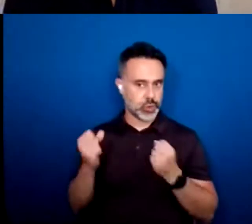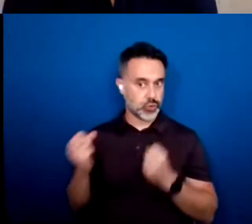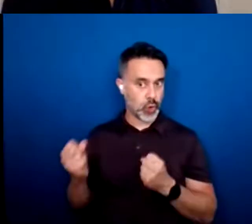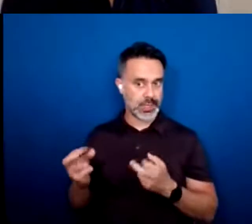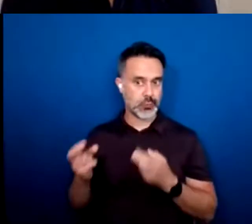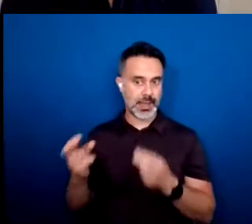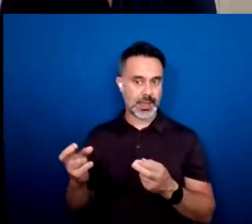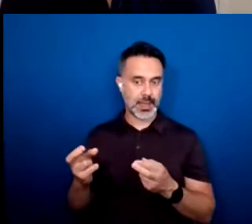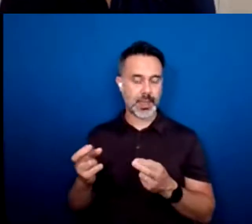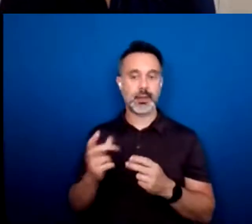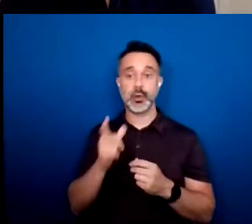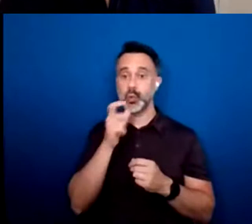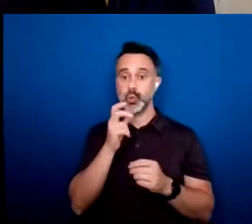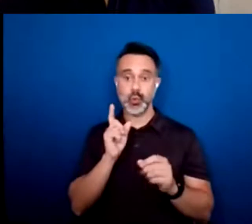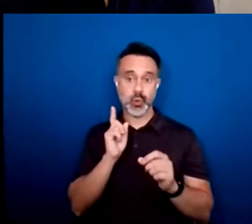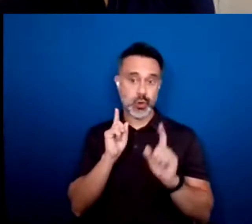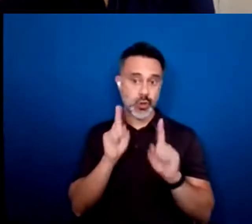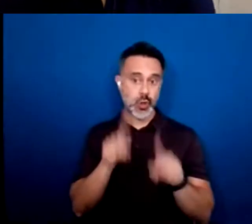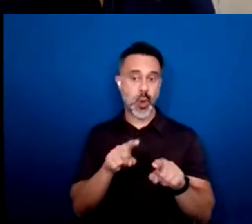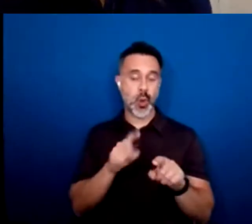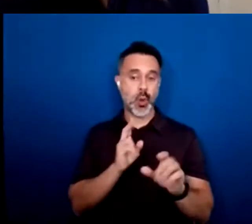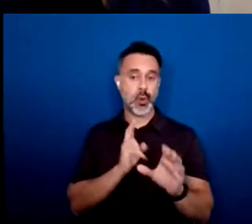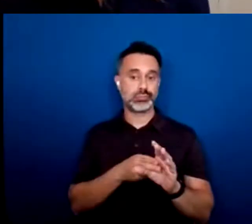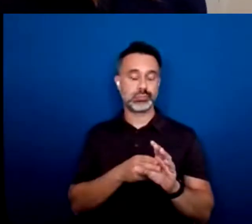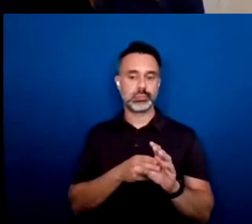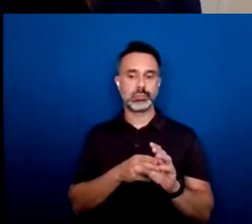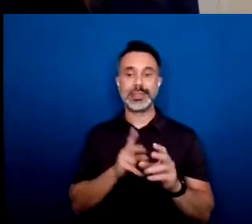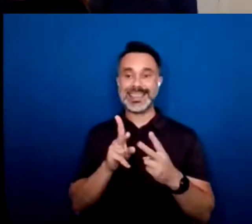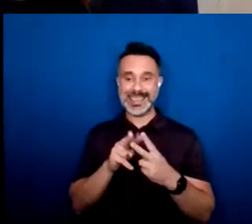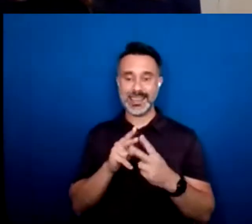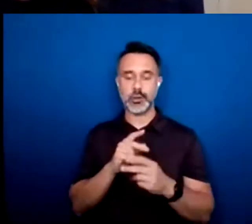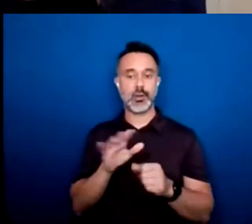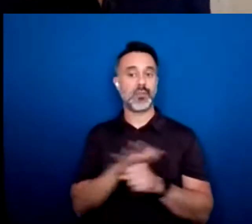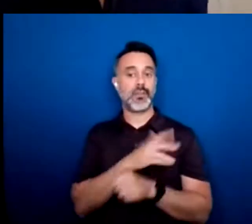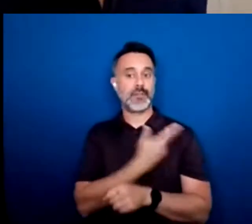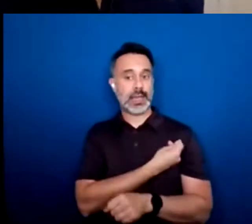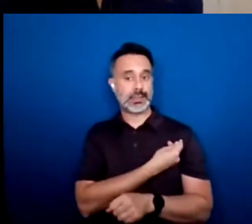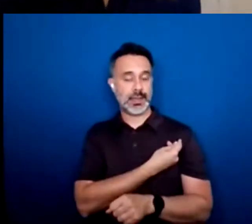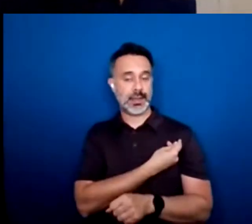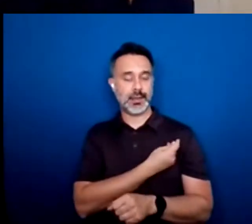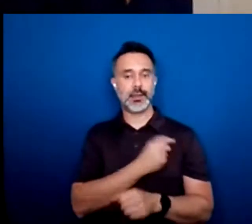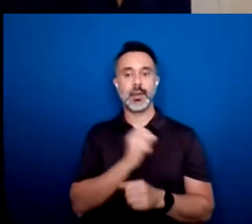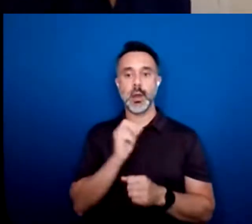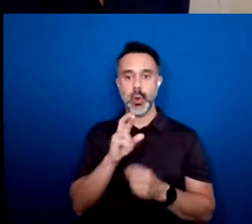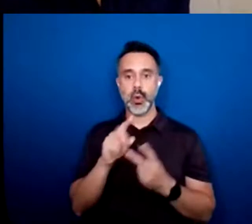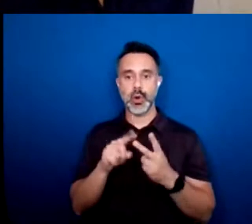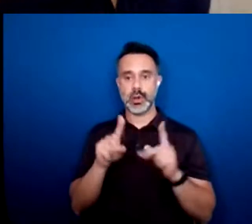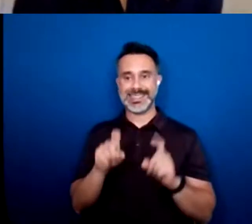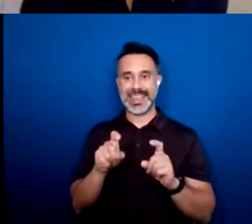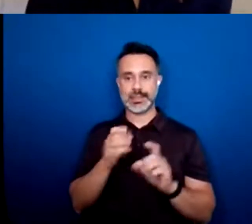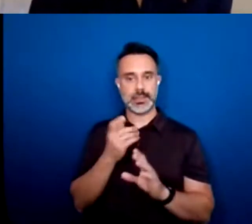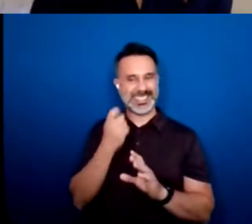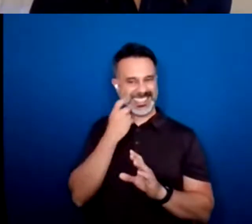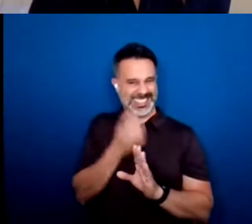individuals participating either be fully vaccinated or get tested immediately prior to the